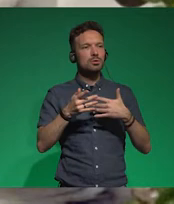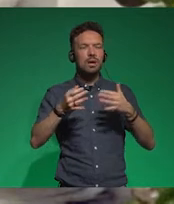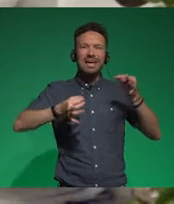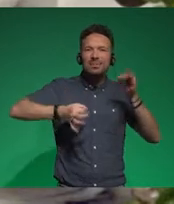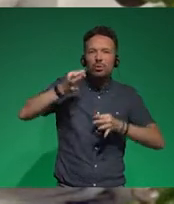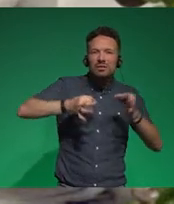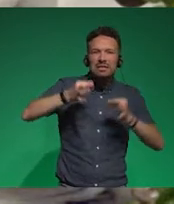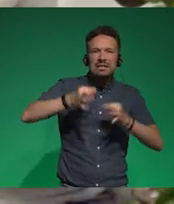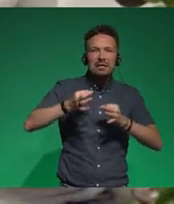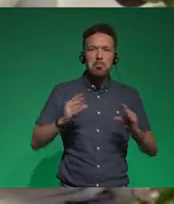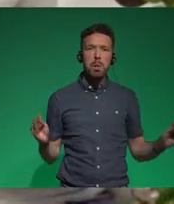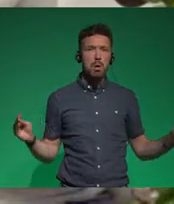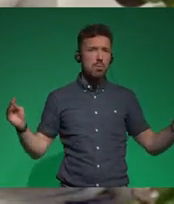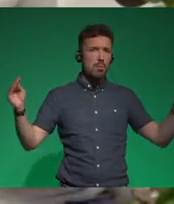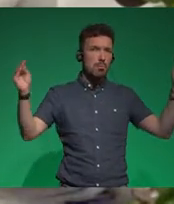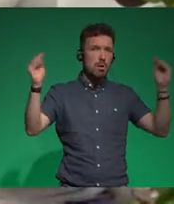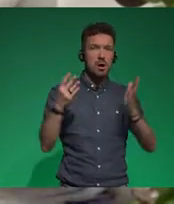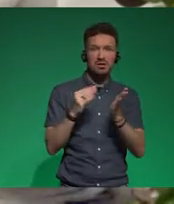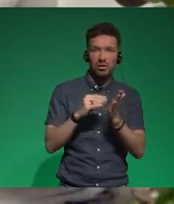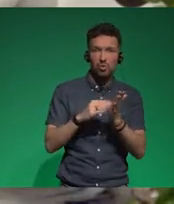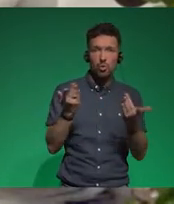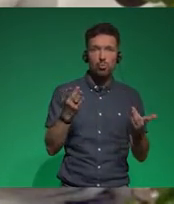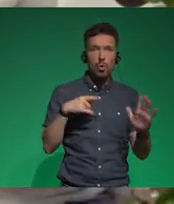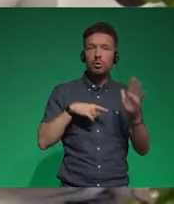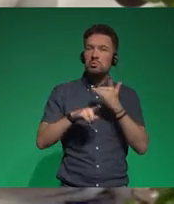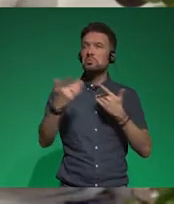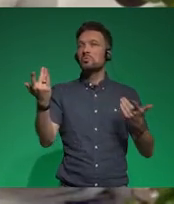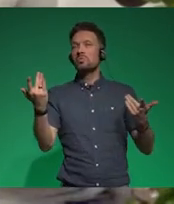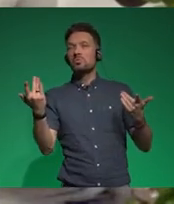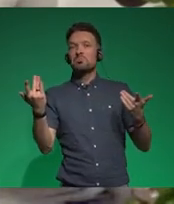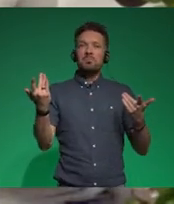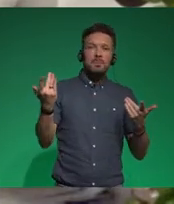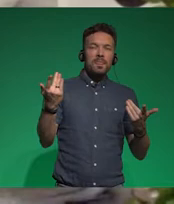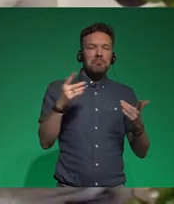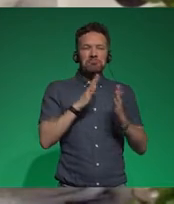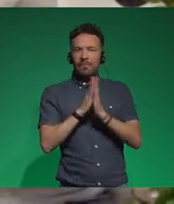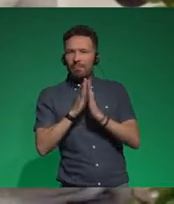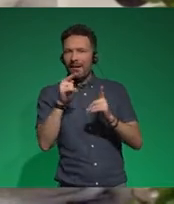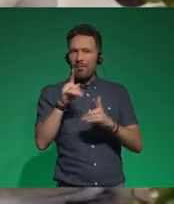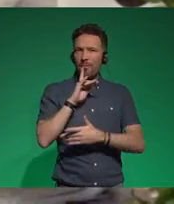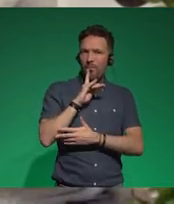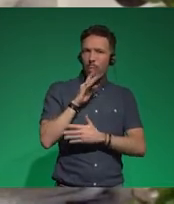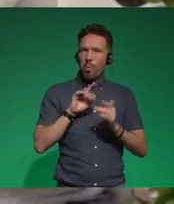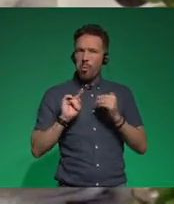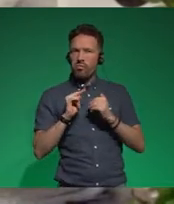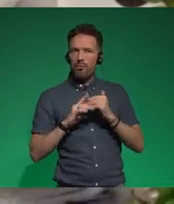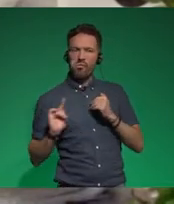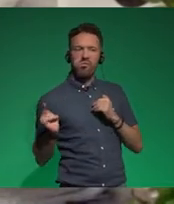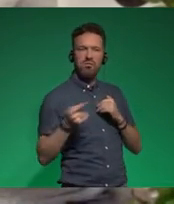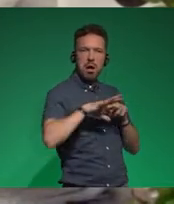extractivist kind of mentality, you know, the land is just being used everywhere and with